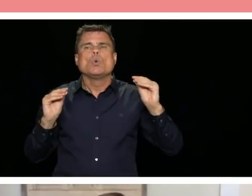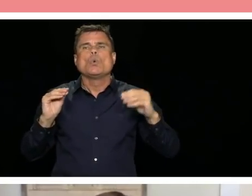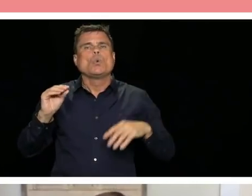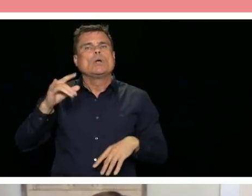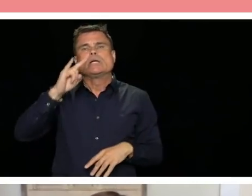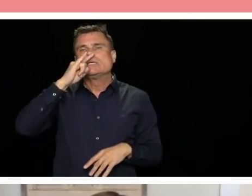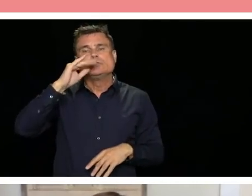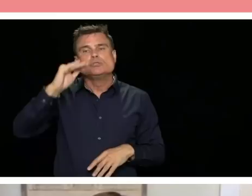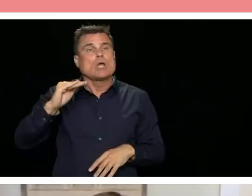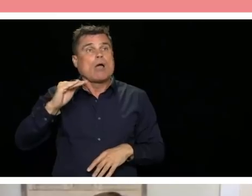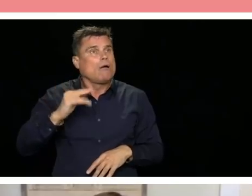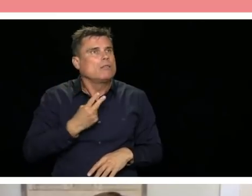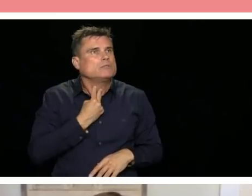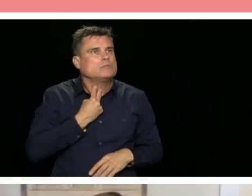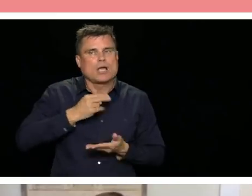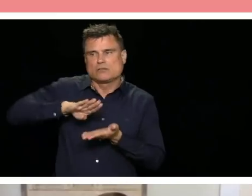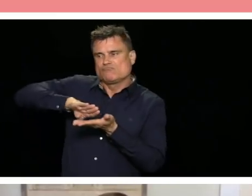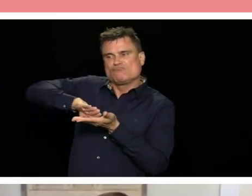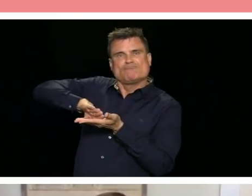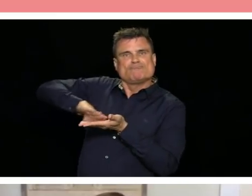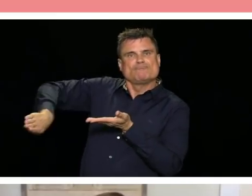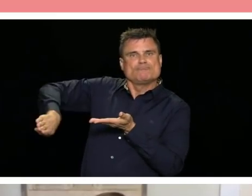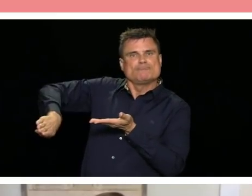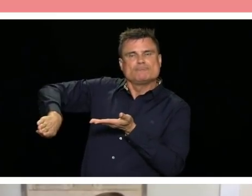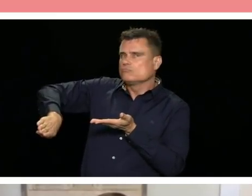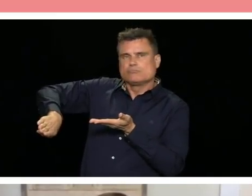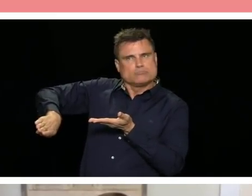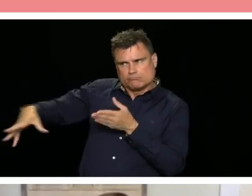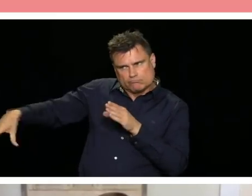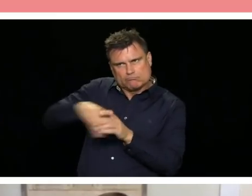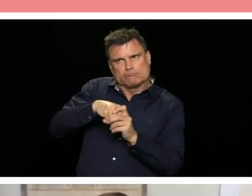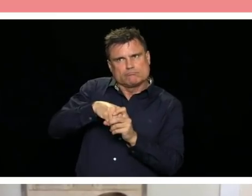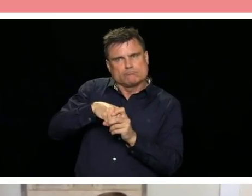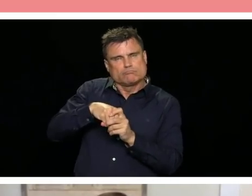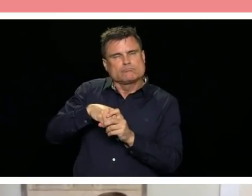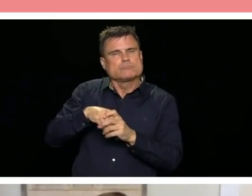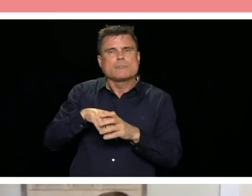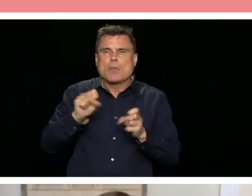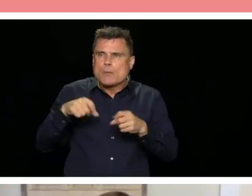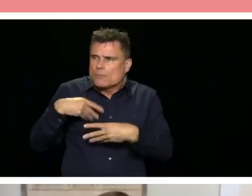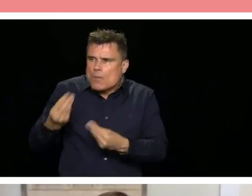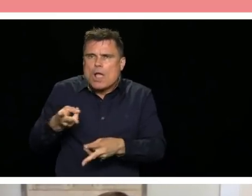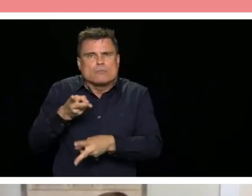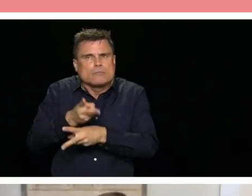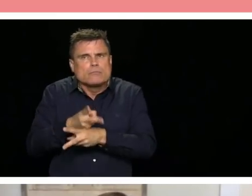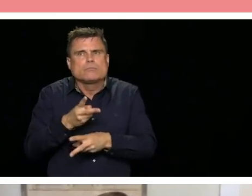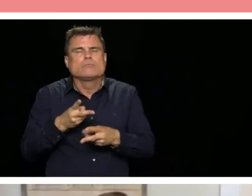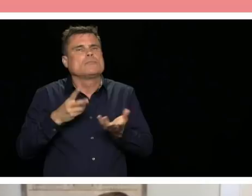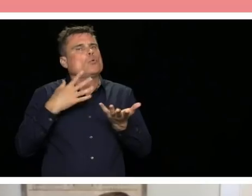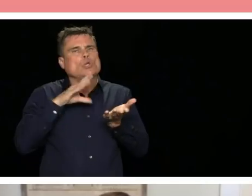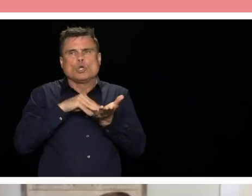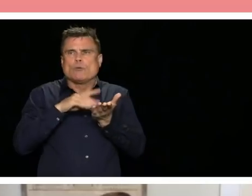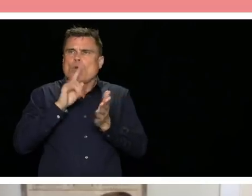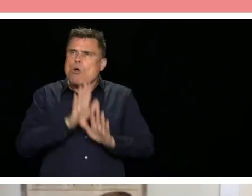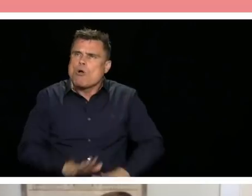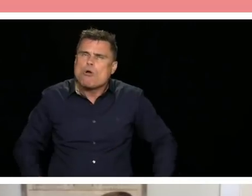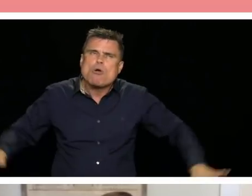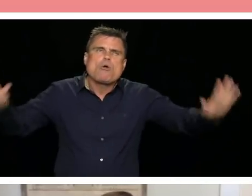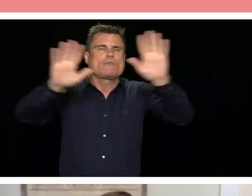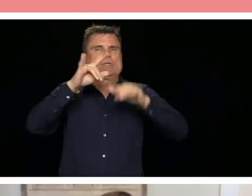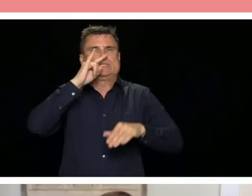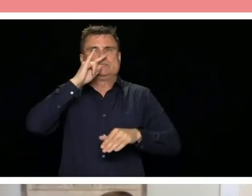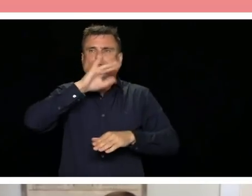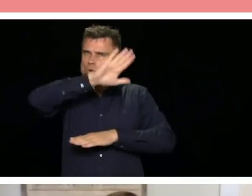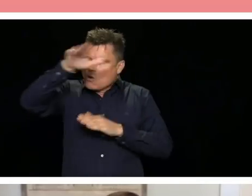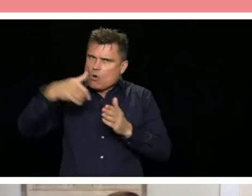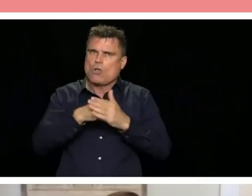and not being recognized enough in the past. And I cannot thank them enough with all the work they've done for years and years. So that's why government has